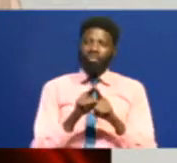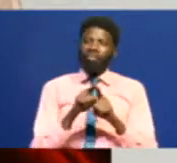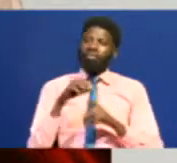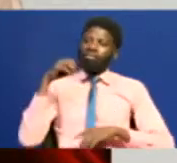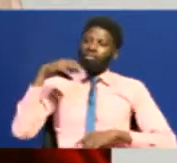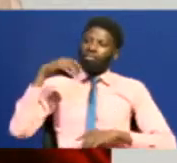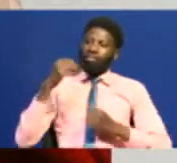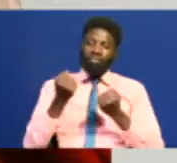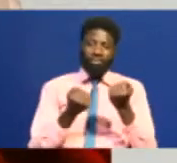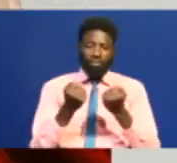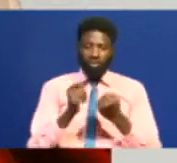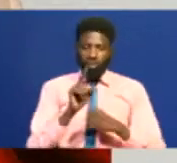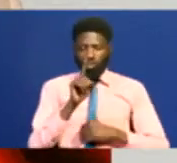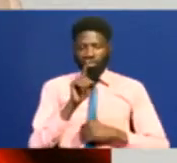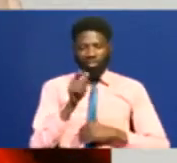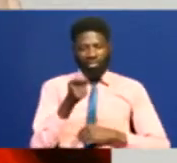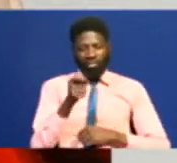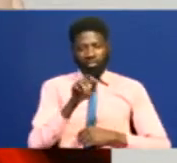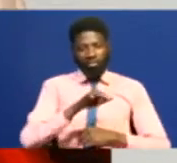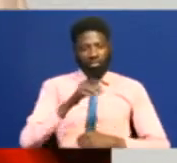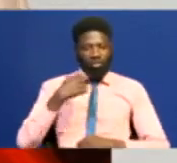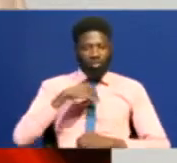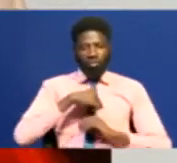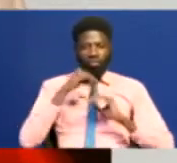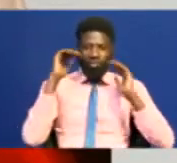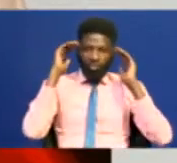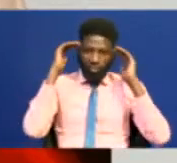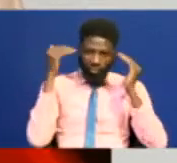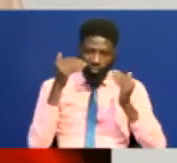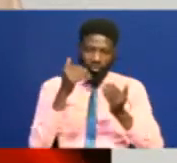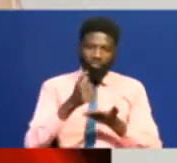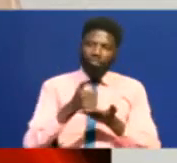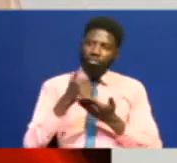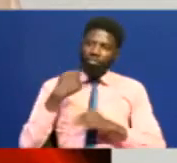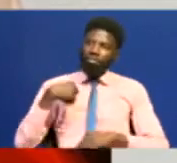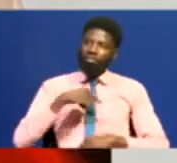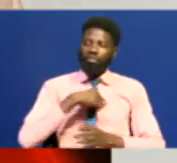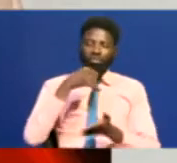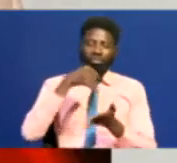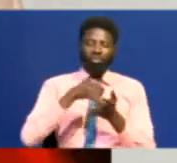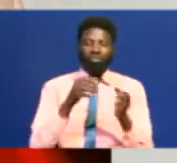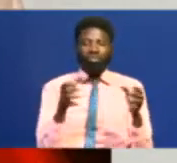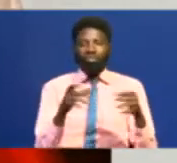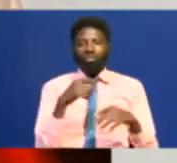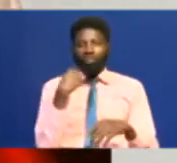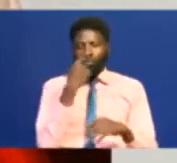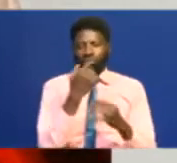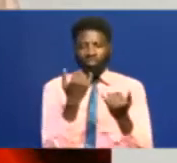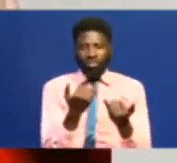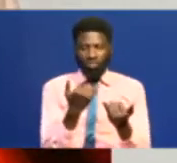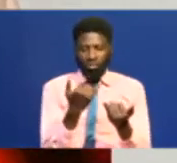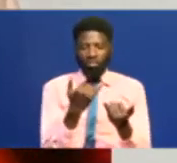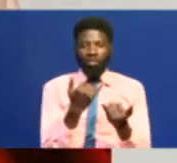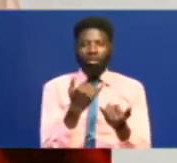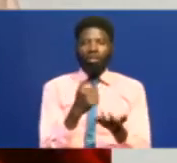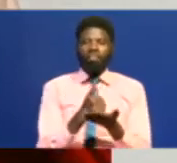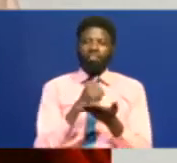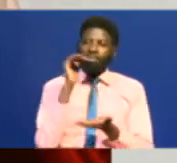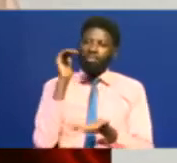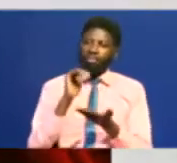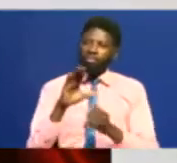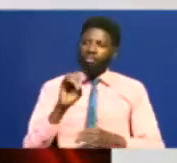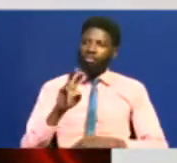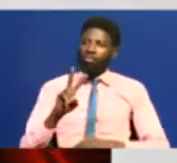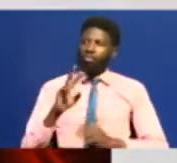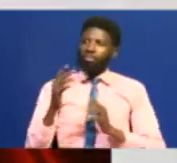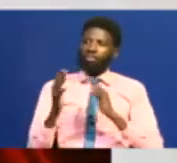So this is one of the key areas that we're currently focusing to enable us to be part of the players that are diminishing the carbon footprints. Mm-hmm. And of course, with that,